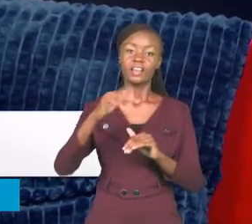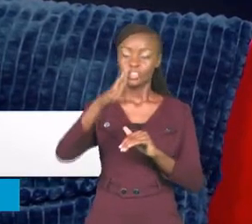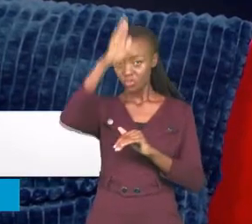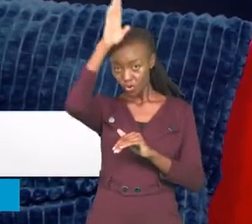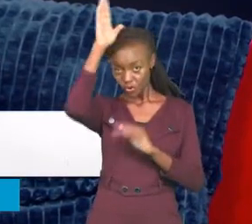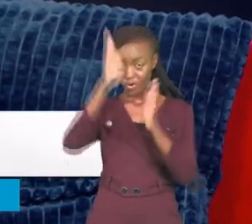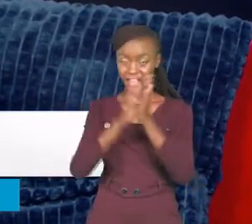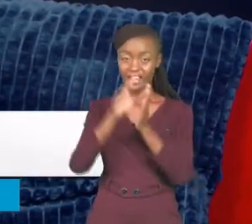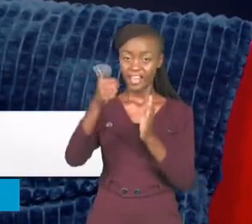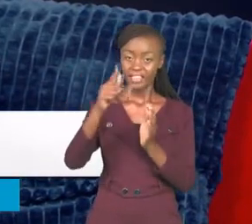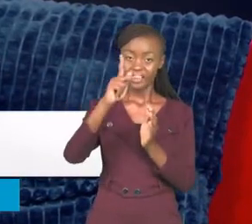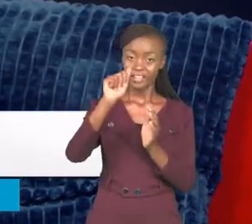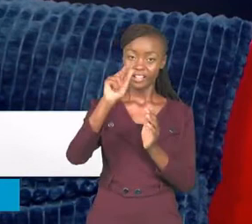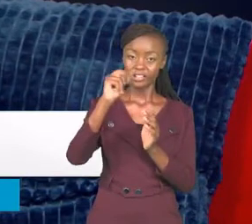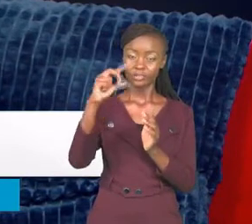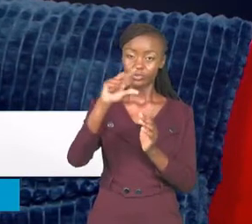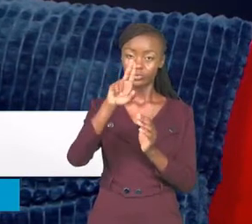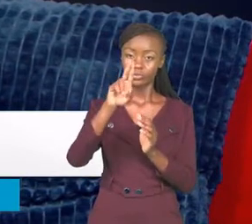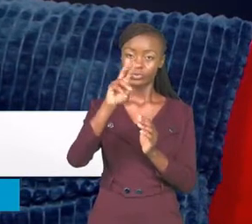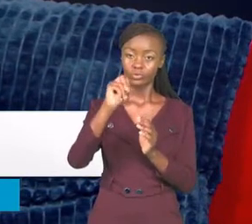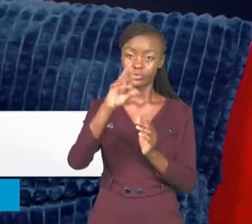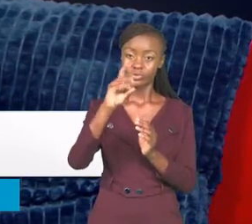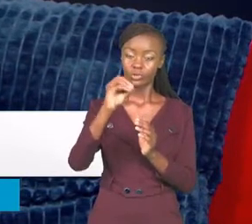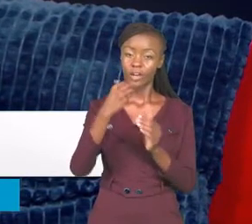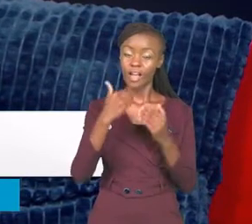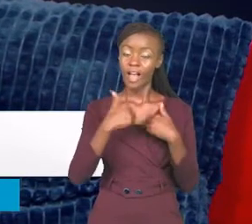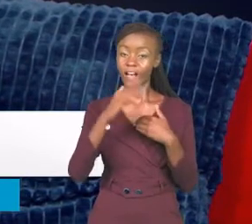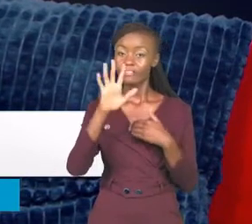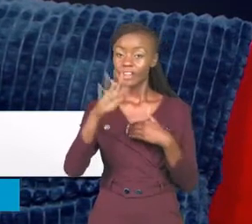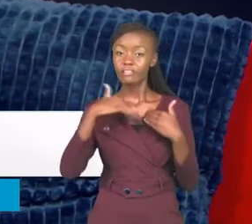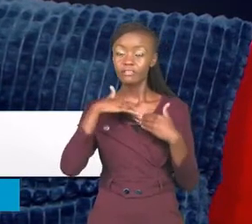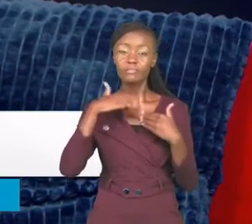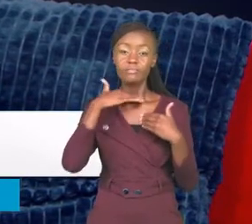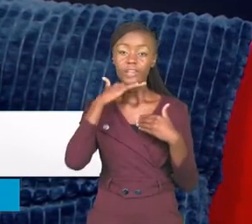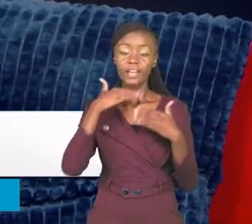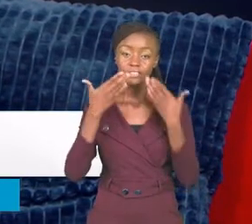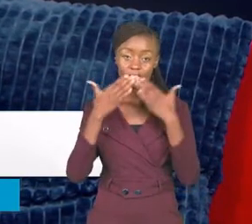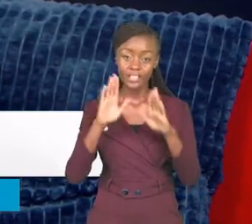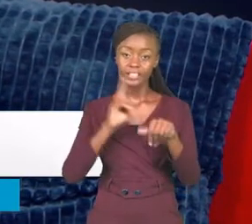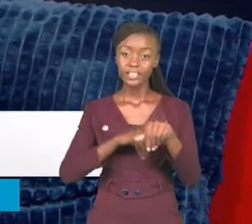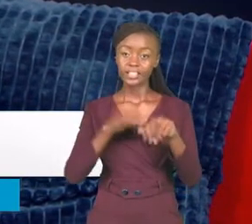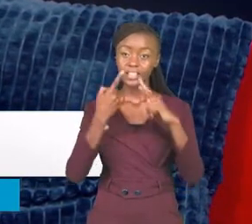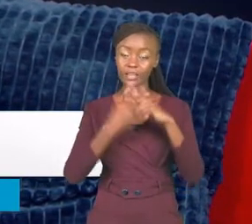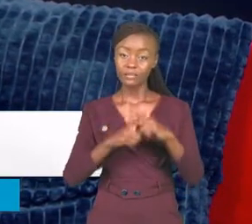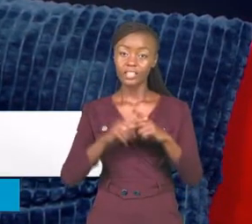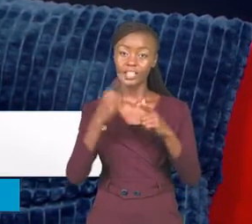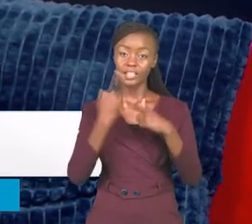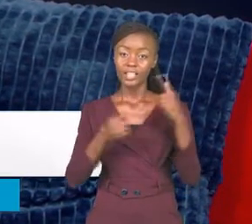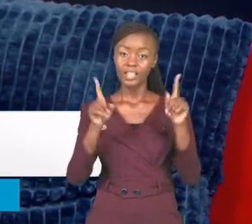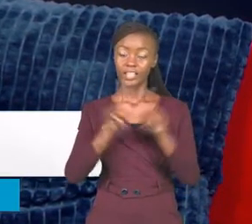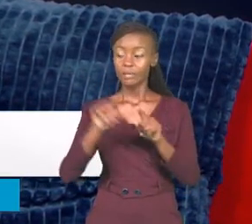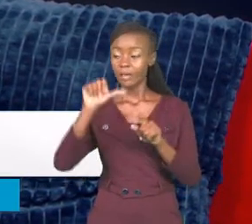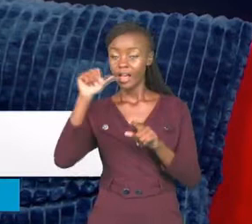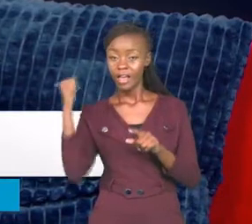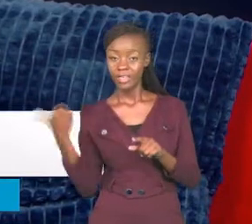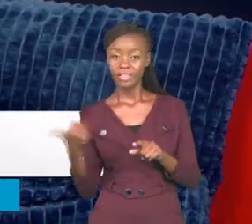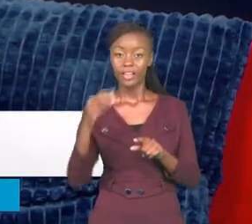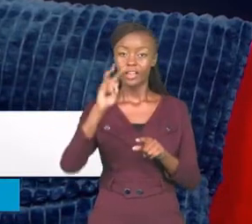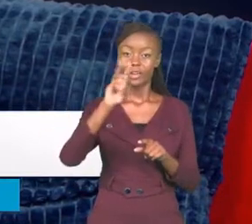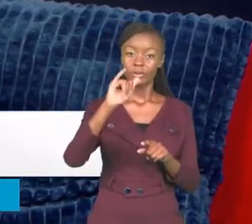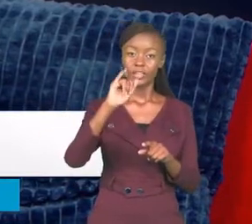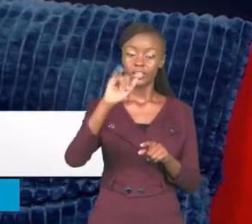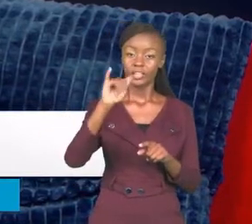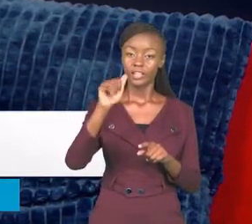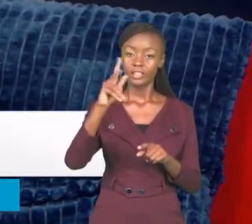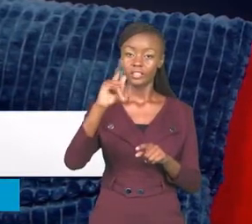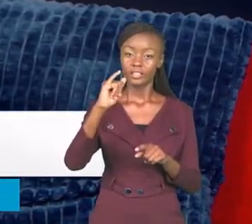Roads have each recorded 5 fatalities since the year began. Oyakhiway follows with 4 deaths. Just last week, 14 people